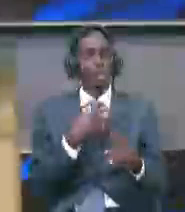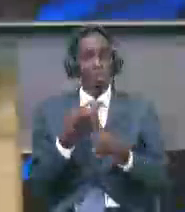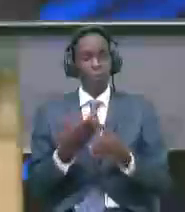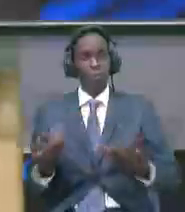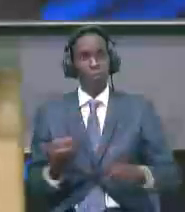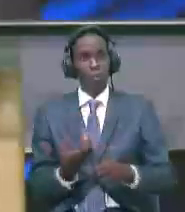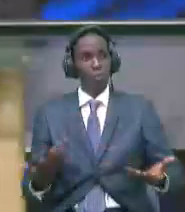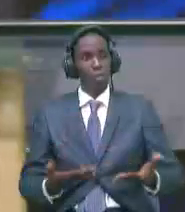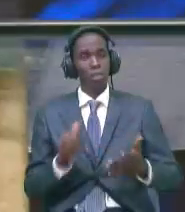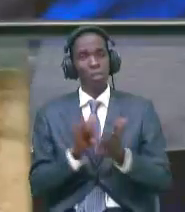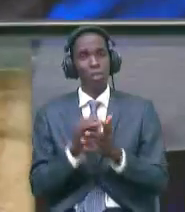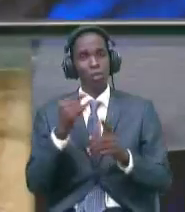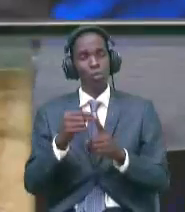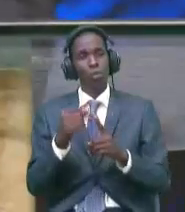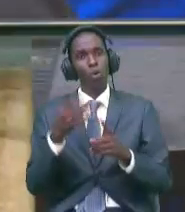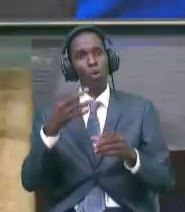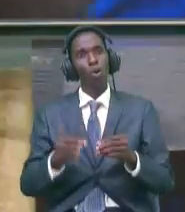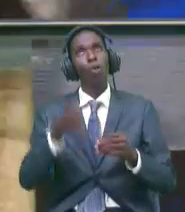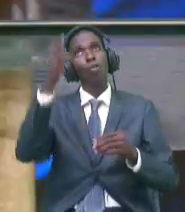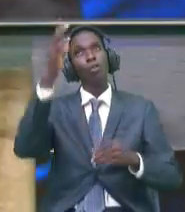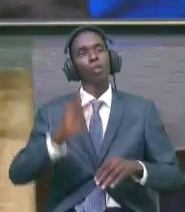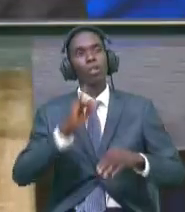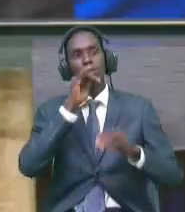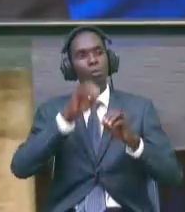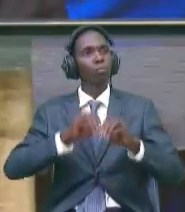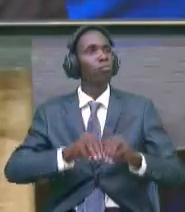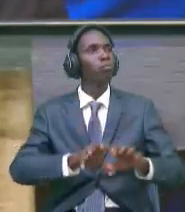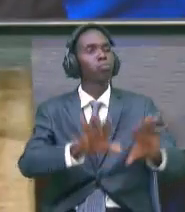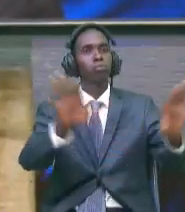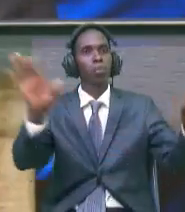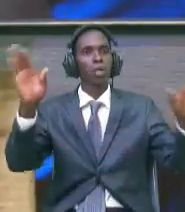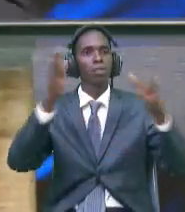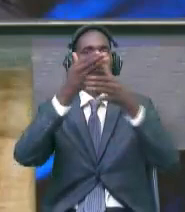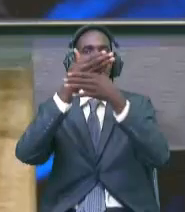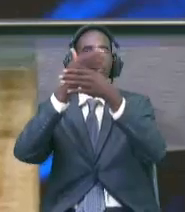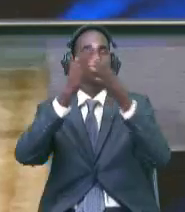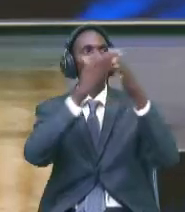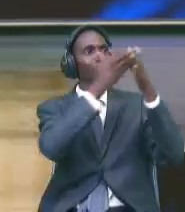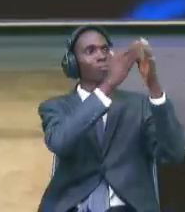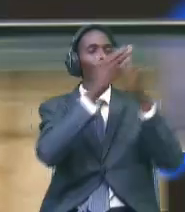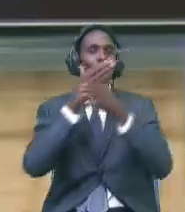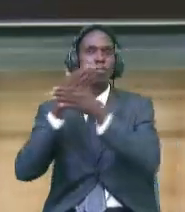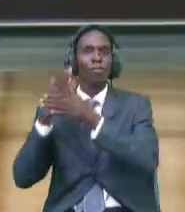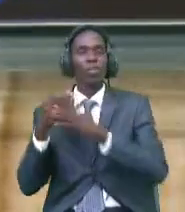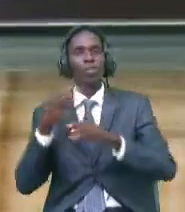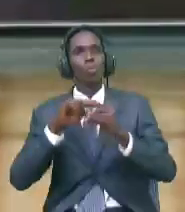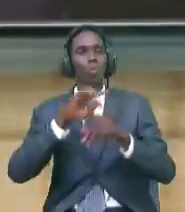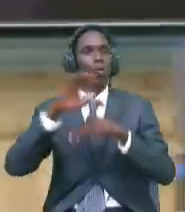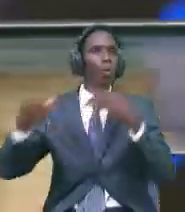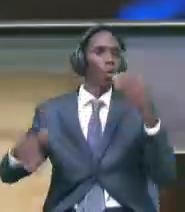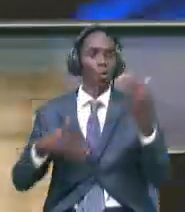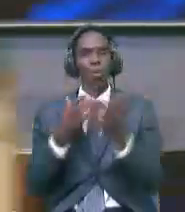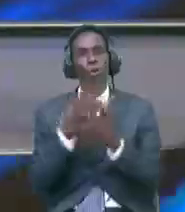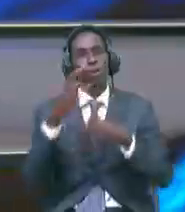is going out. It's from here we're sending the word, and that costs a lot. And so all the other